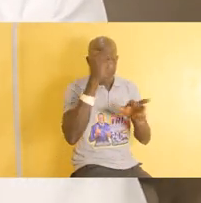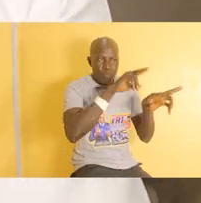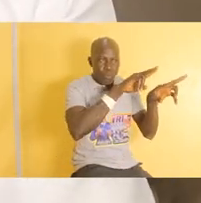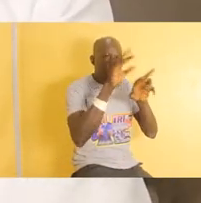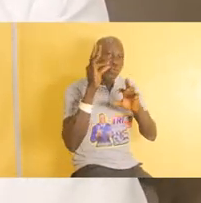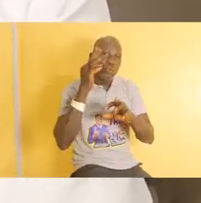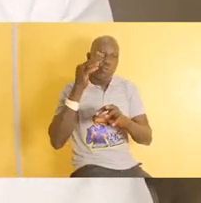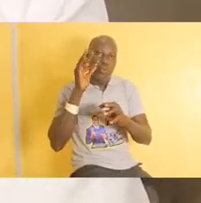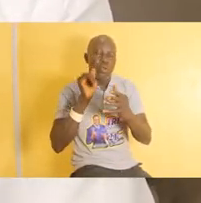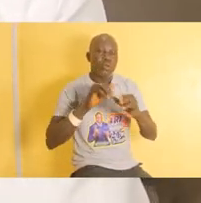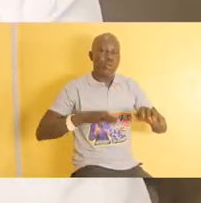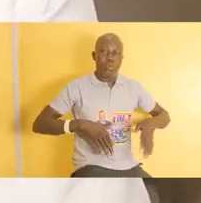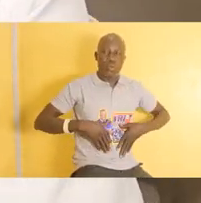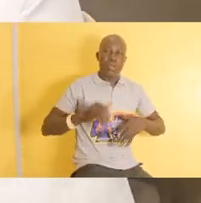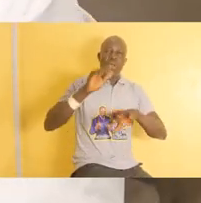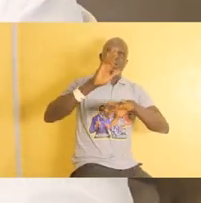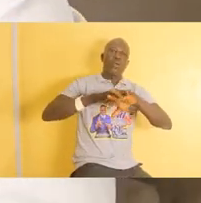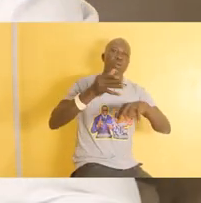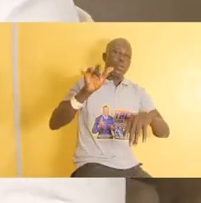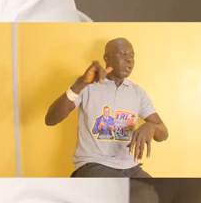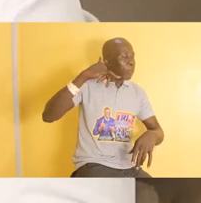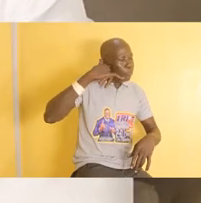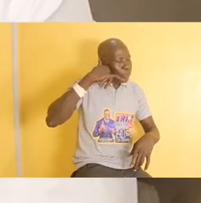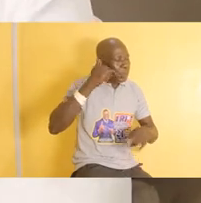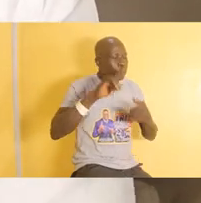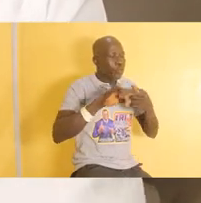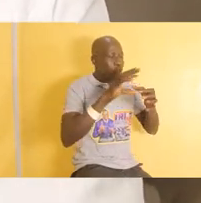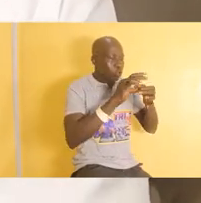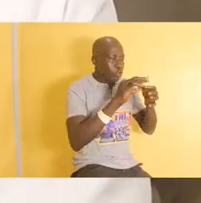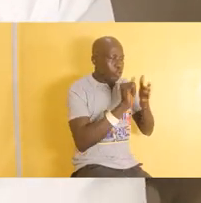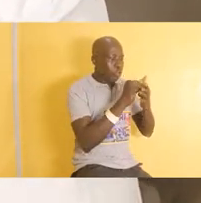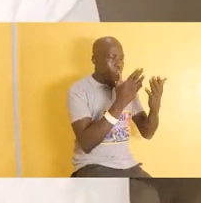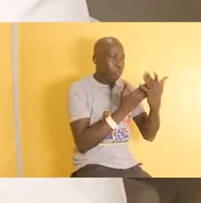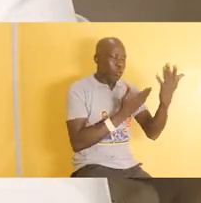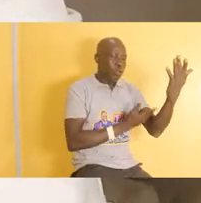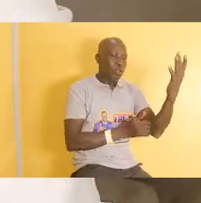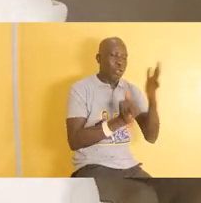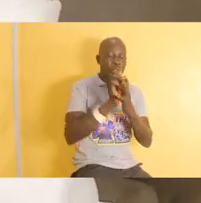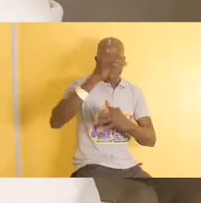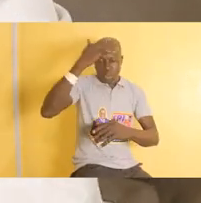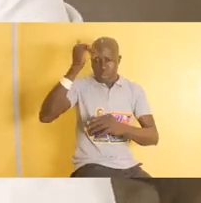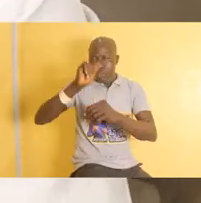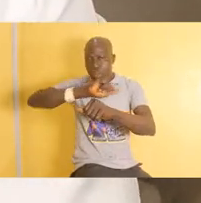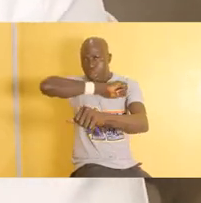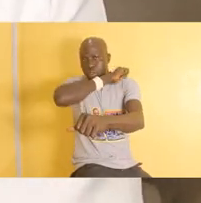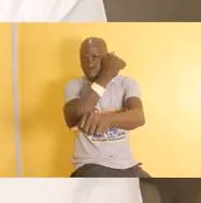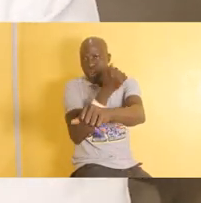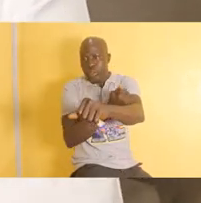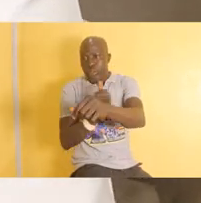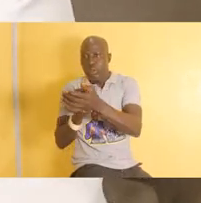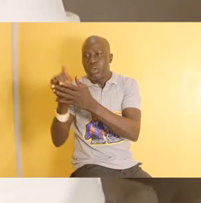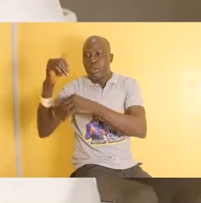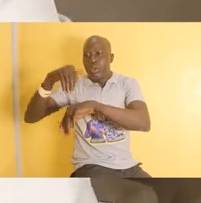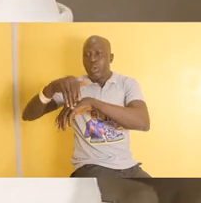trusting God for foot of the ground? Ẹ bá fi fóun pè wọn. You call them. Kí wọ́n máa jọ ìrì òwúrọ̀ báyìí. Join money due now. Torí àṣẹ ó jáde. Because the title will be. Ẹ lè